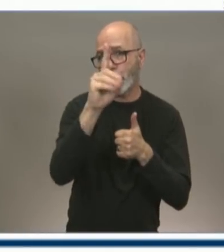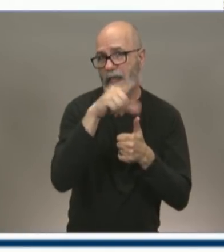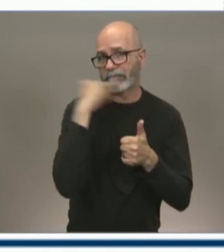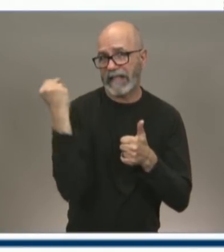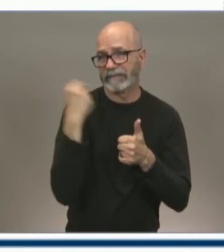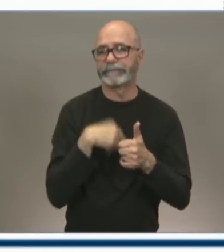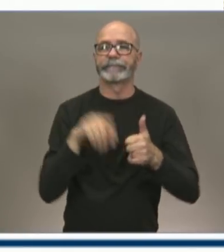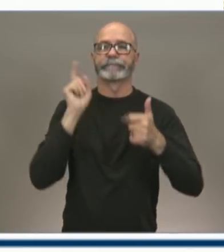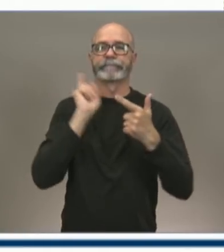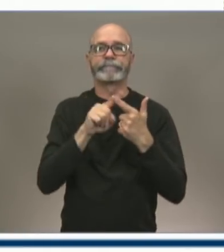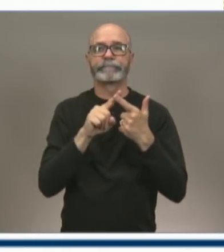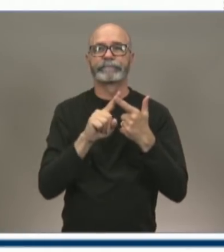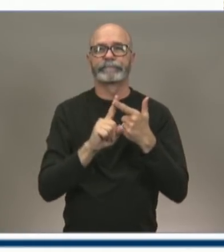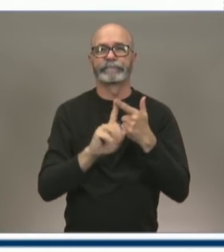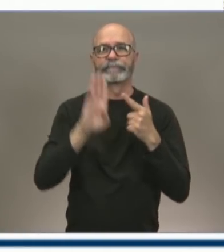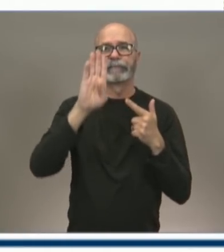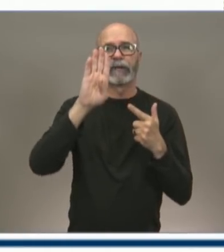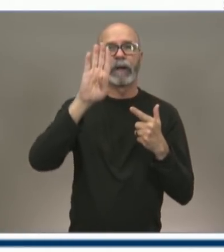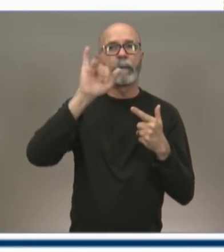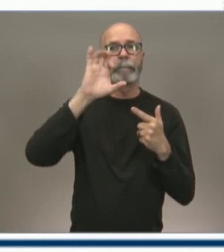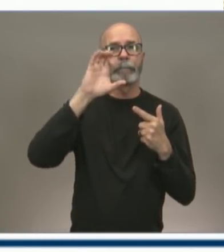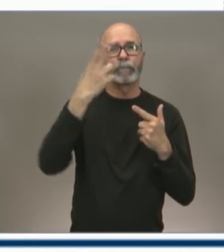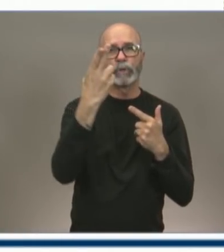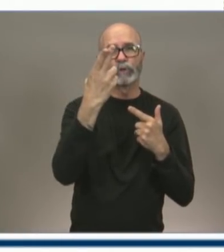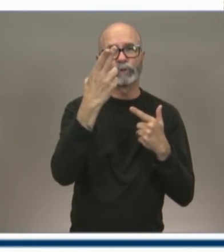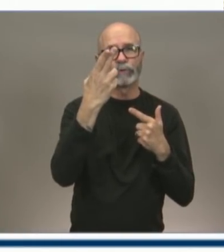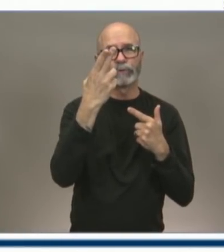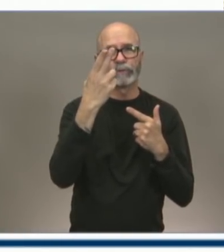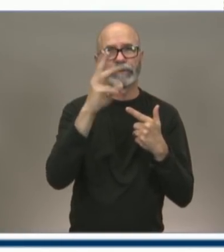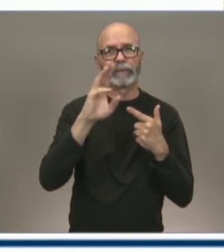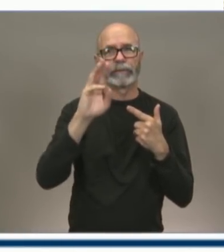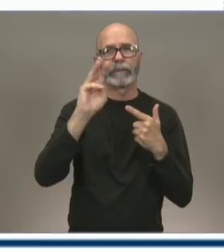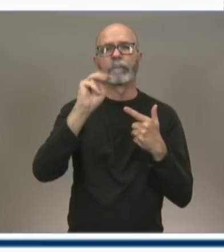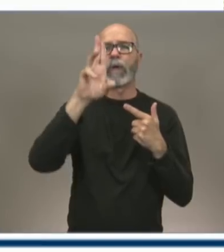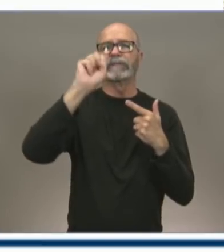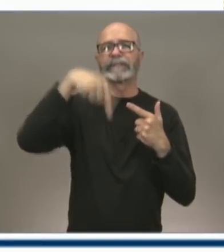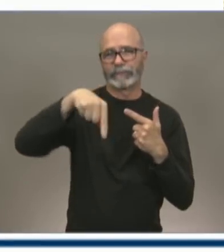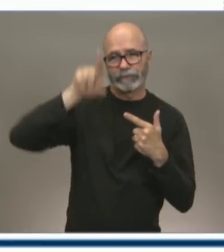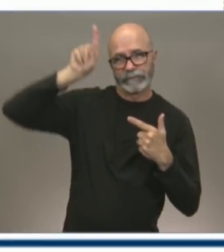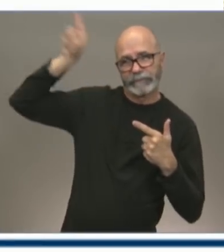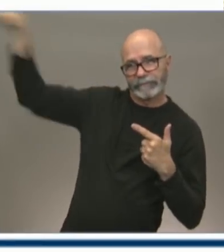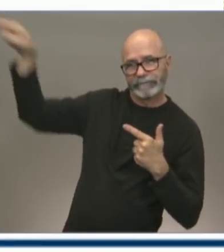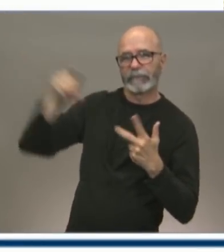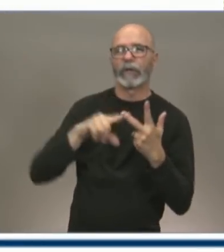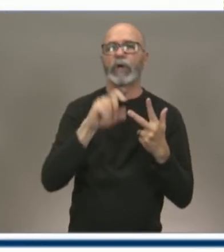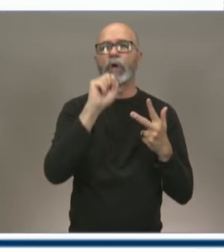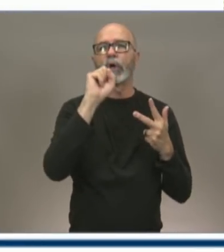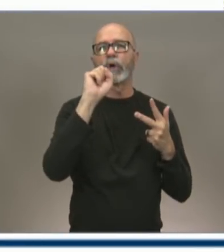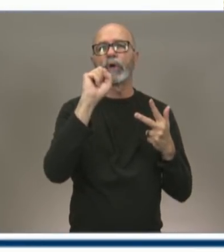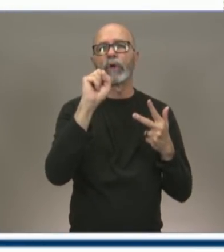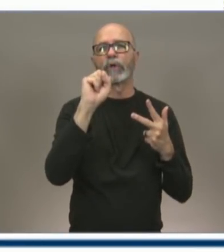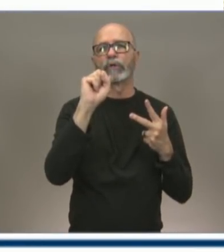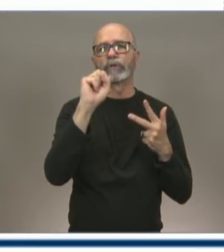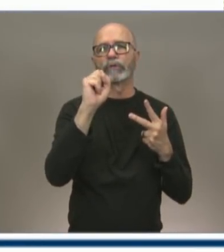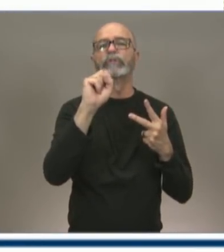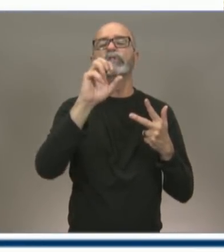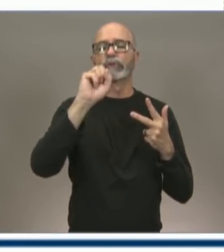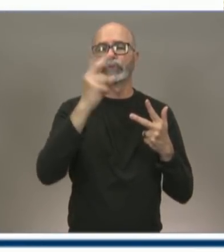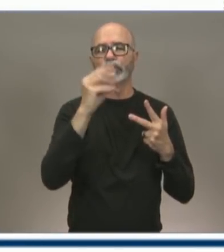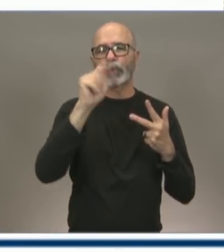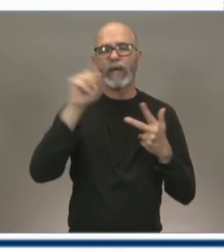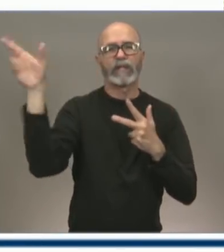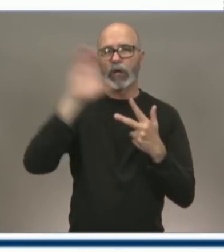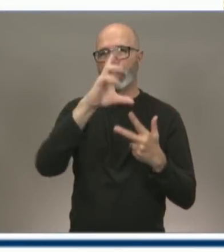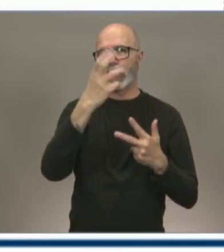the Birches in Musquodoboit Harbour, Shoreham Village in Chester, Mountley Lodge in Bridgetown, Grandview Manor